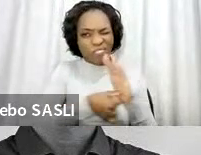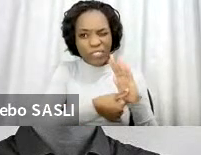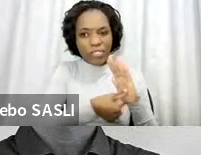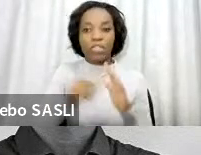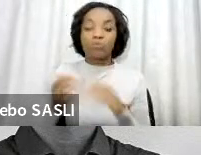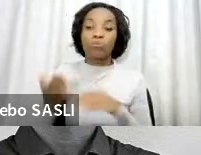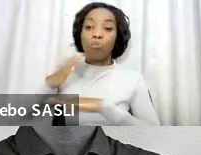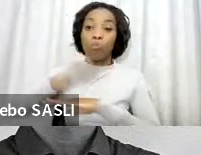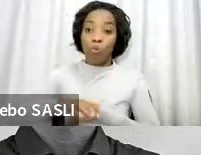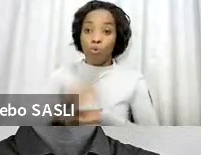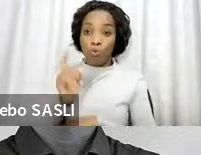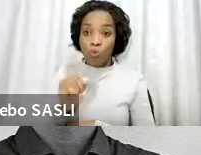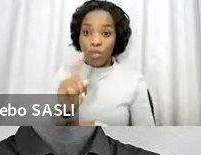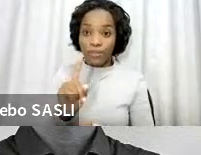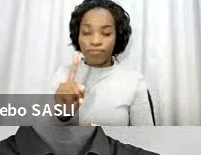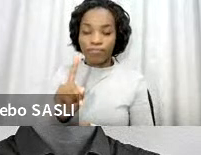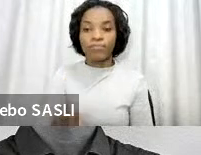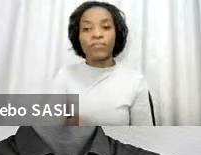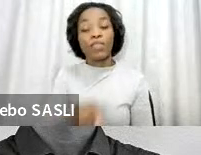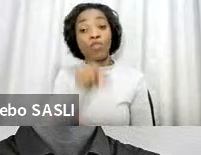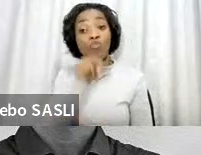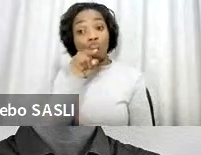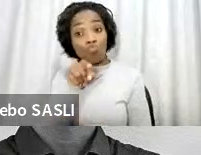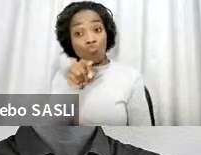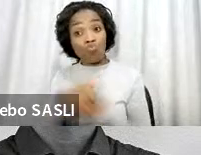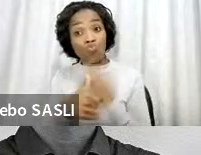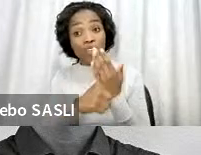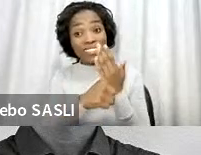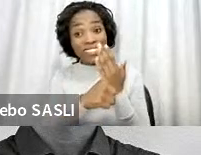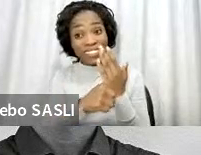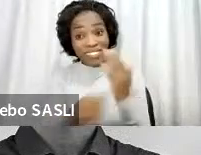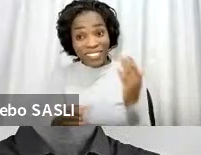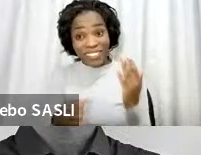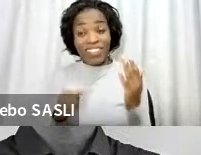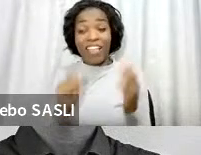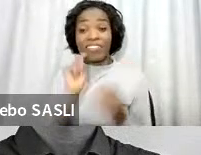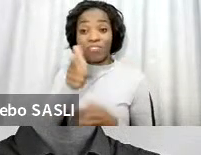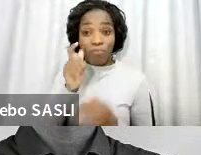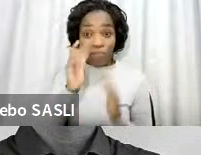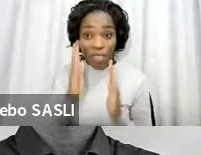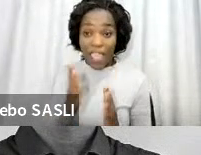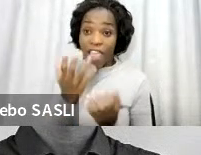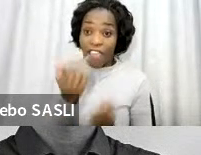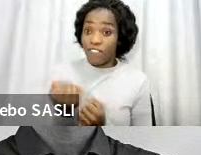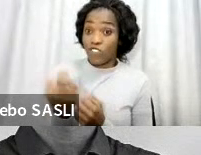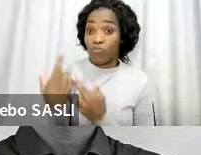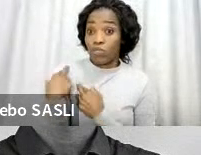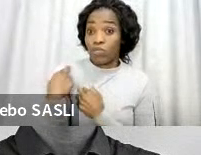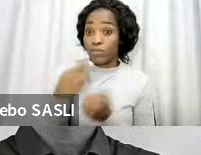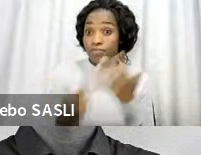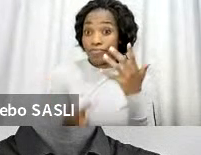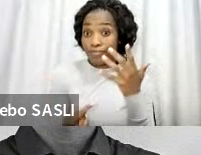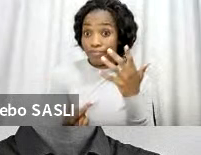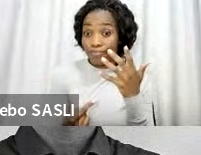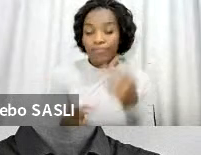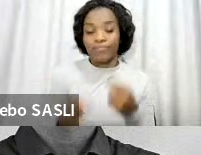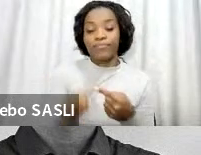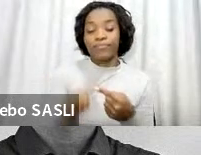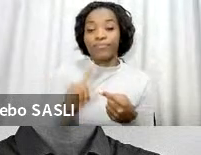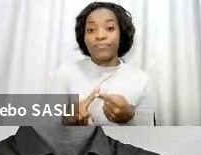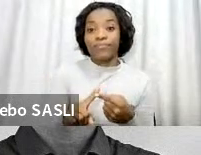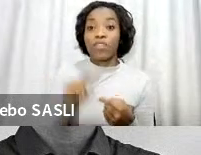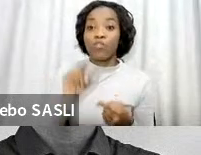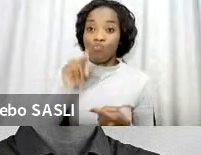taxpayer, you have certain obligations that you need to be aware of. You have the duty to pay your taxes